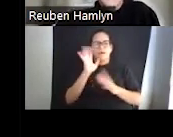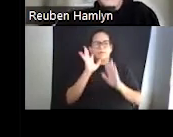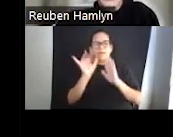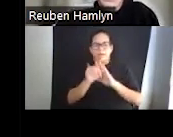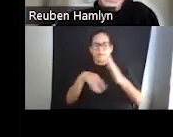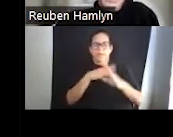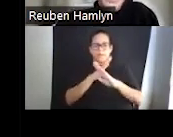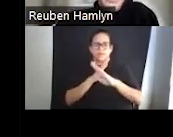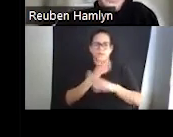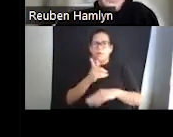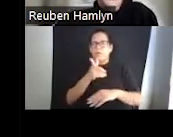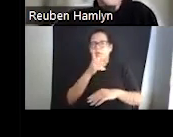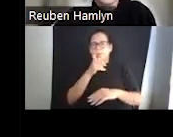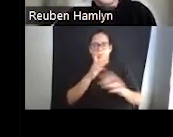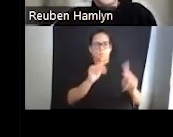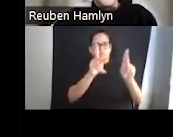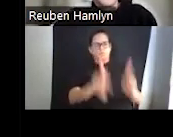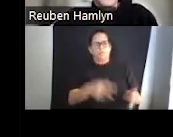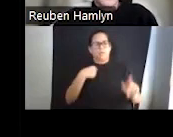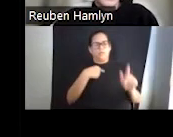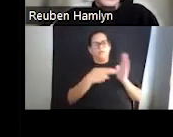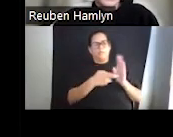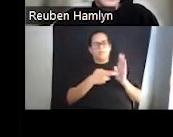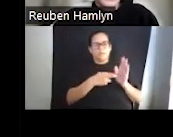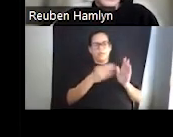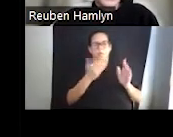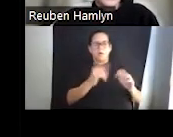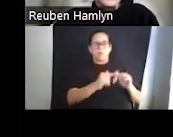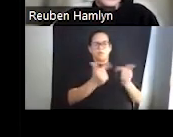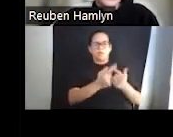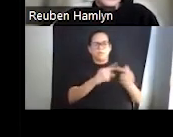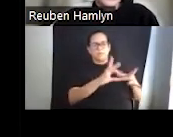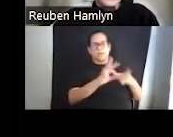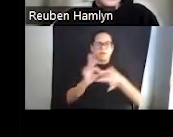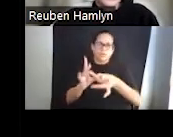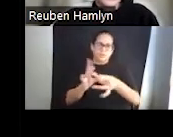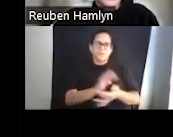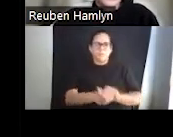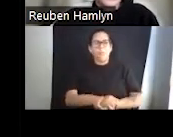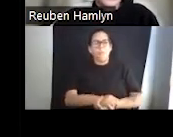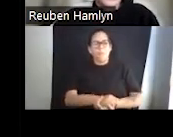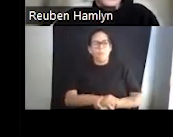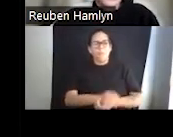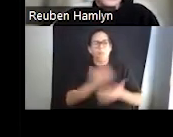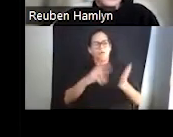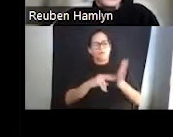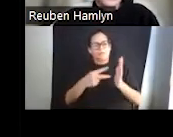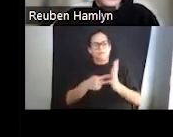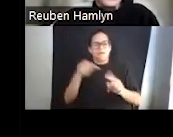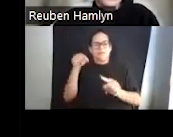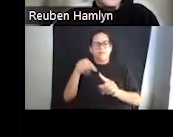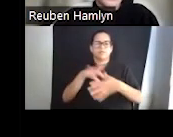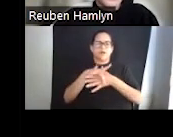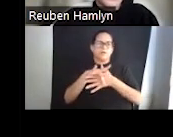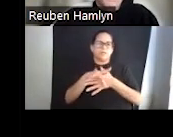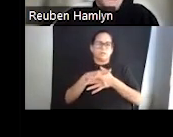protection, who are the subjects we are representing and what groups do they belong to? And what is the intent of the content? This